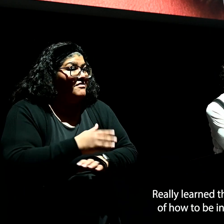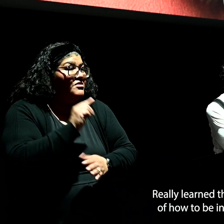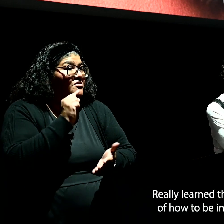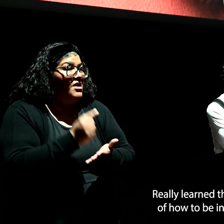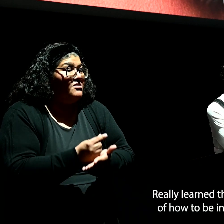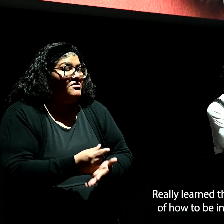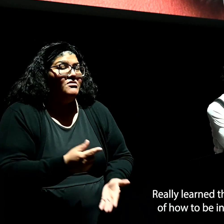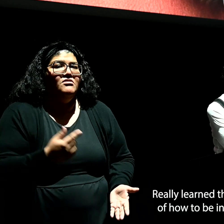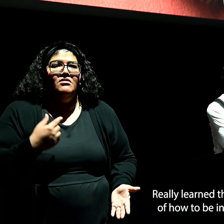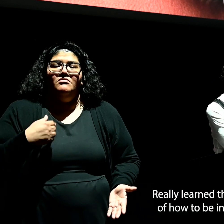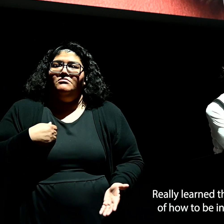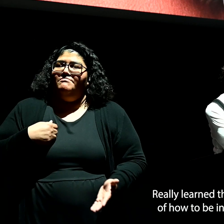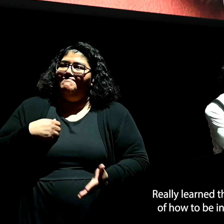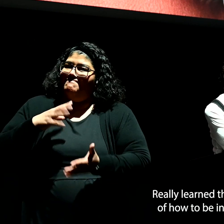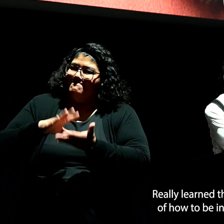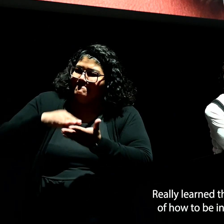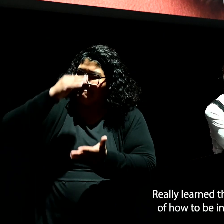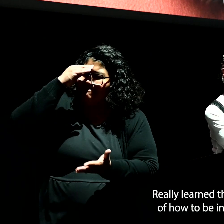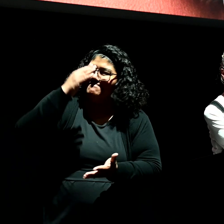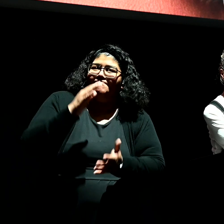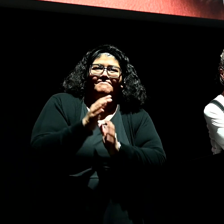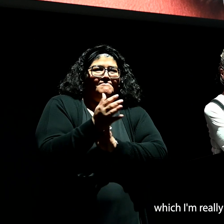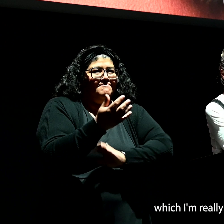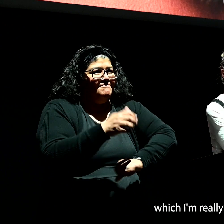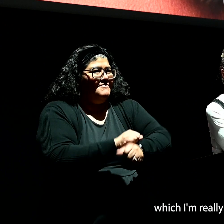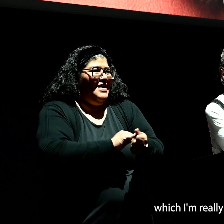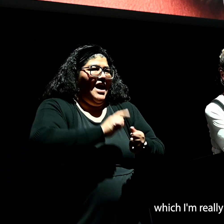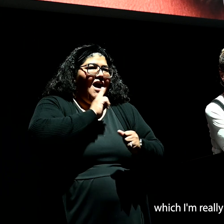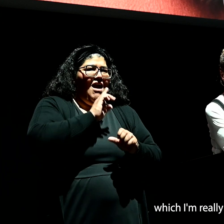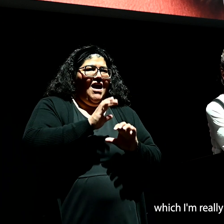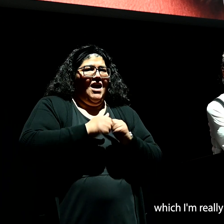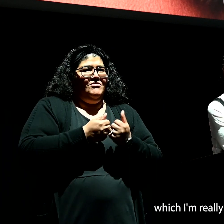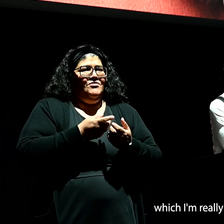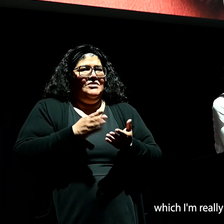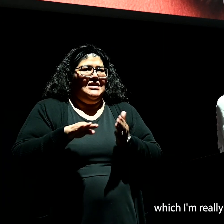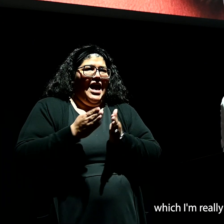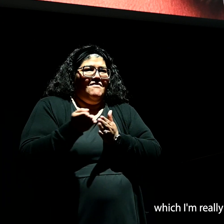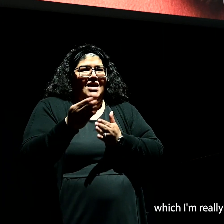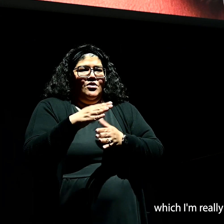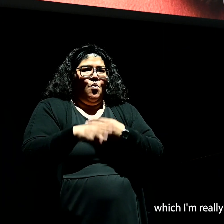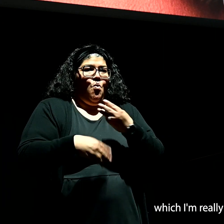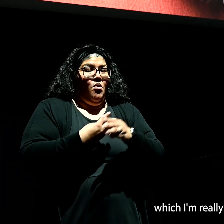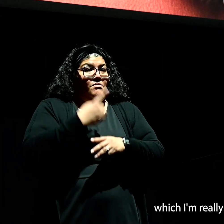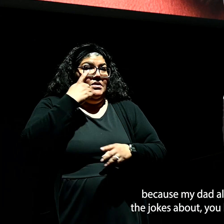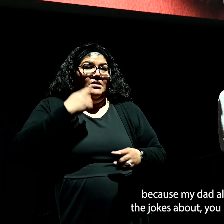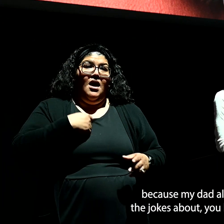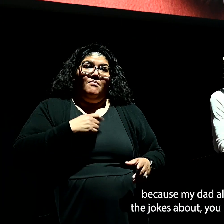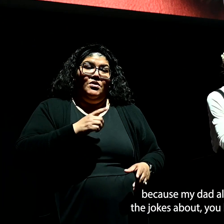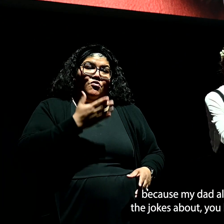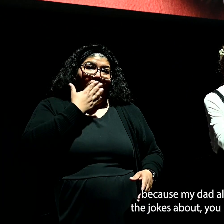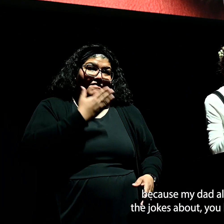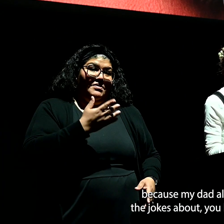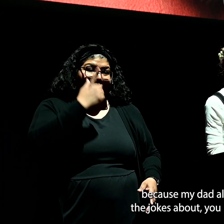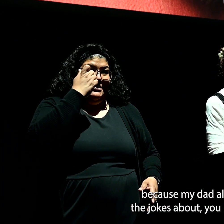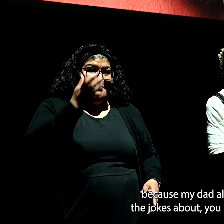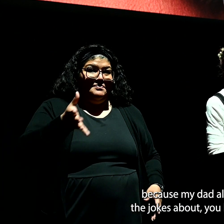Really learned the discipline of how to be in the world, which I'm really grateful for. Because my dad always had like the jokes